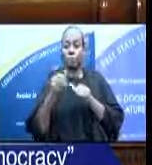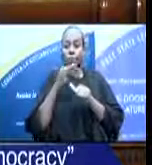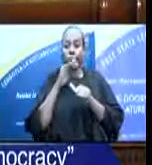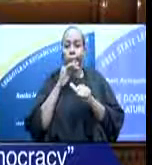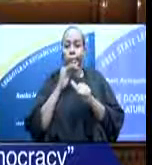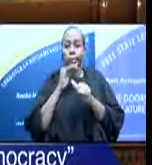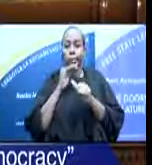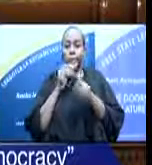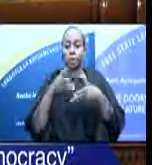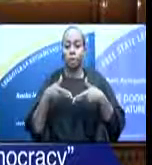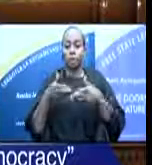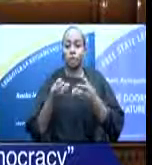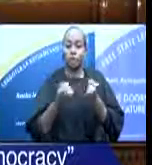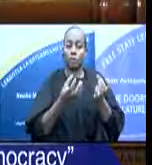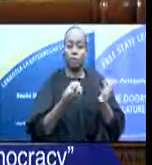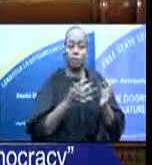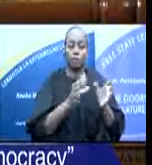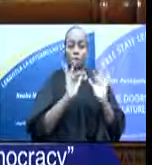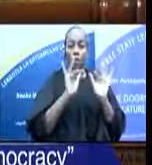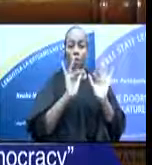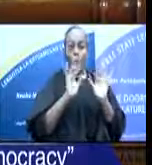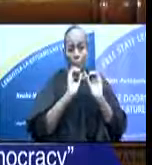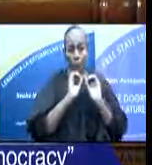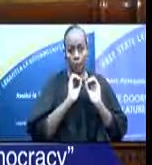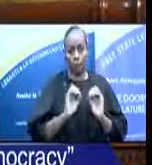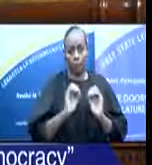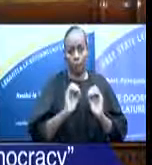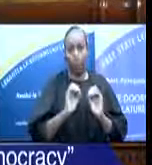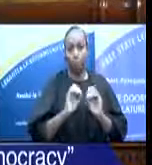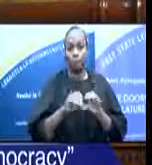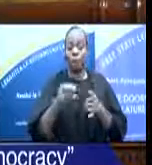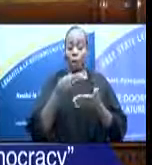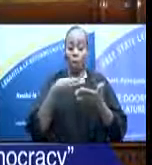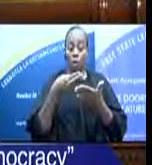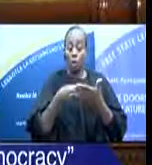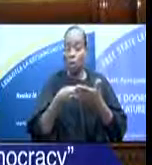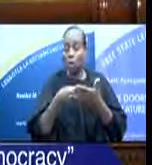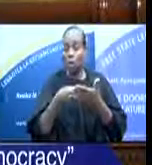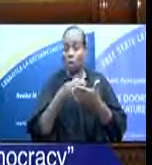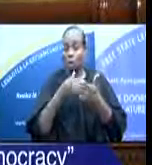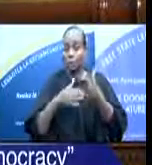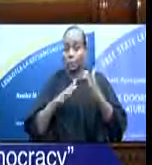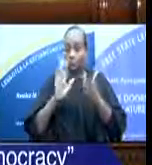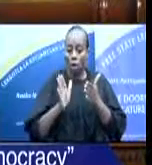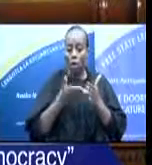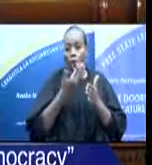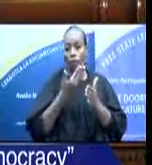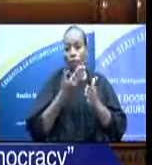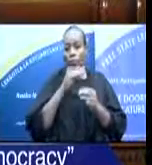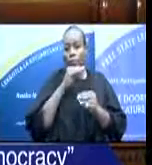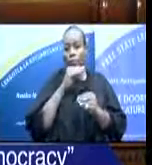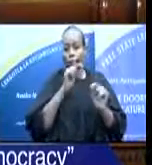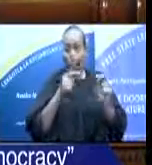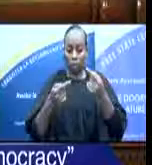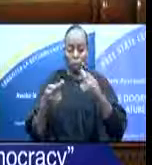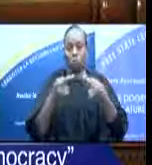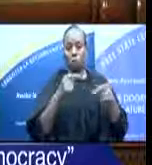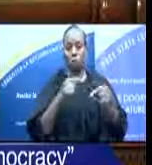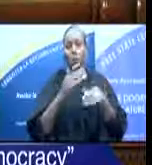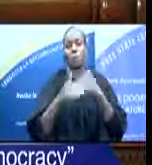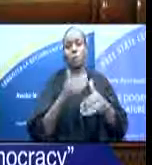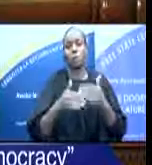services from the people. And the mere mention of terminating contracts will possibly result in litigation processes. Speaker,